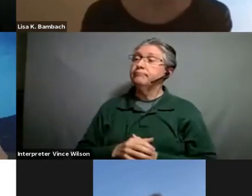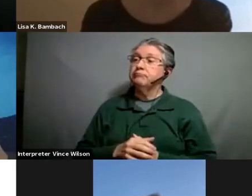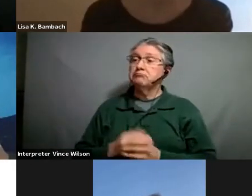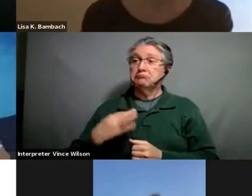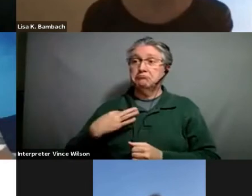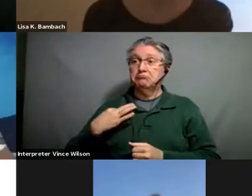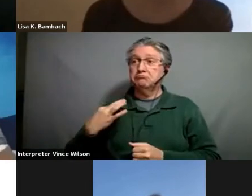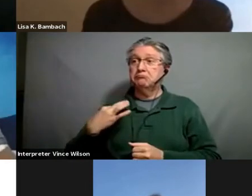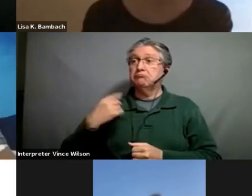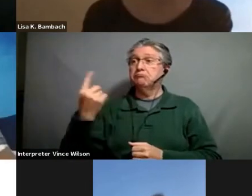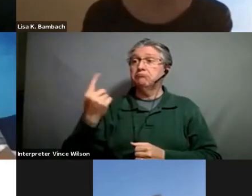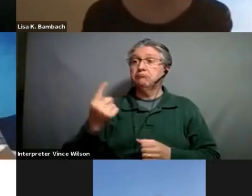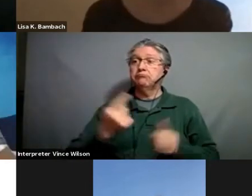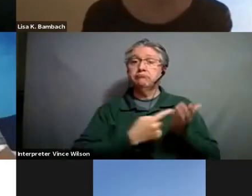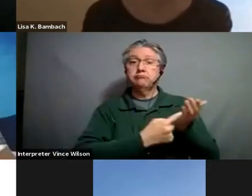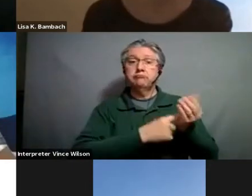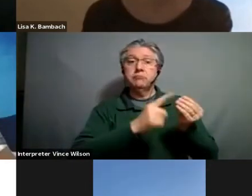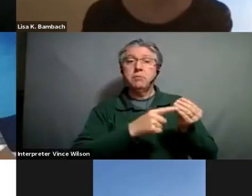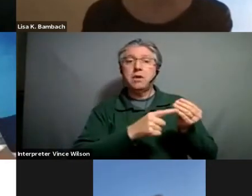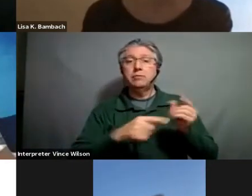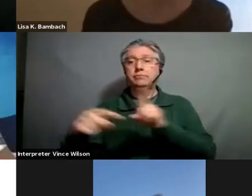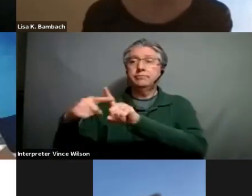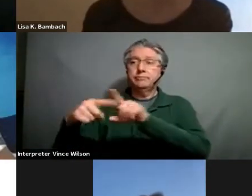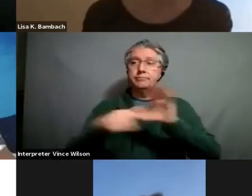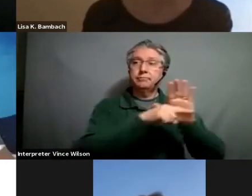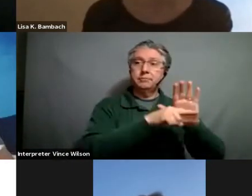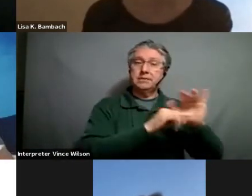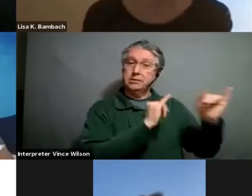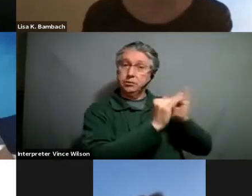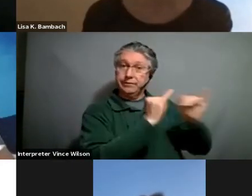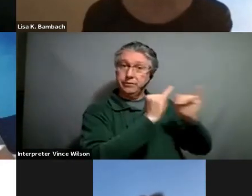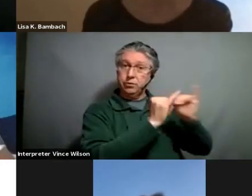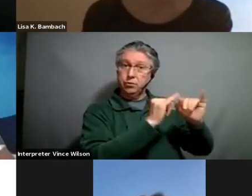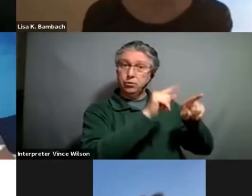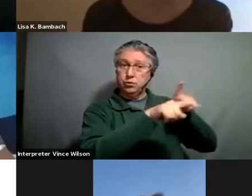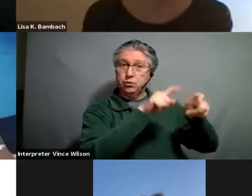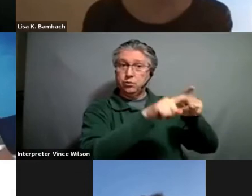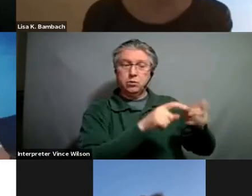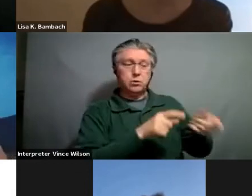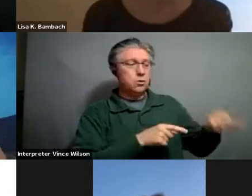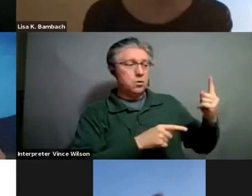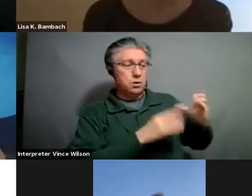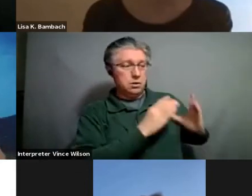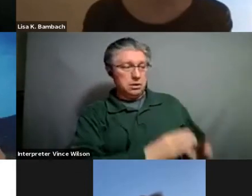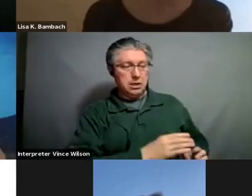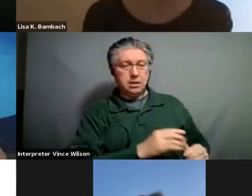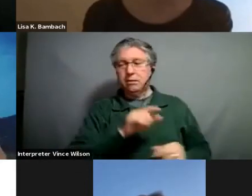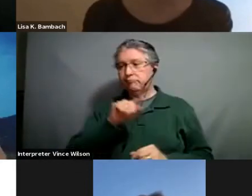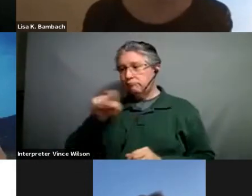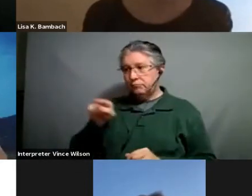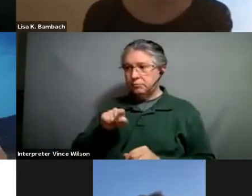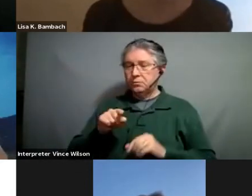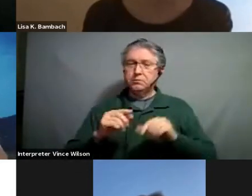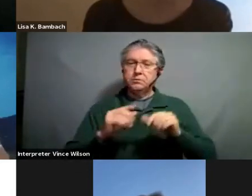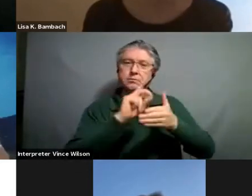Okay, does anyone want to share their pro and con of doing the interview when one person was the client and the rest of you were the